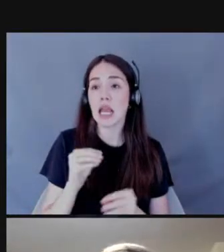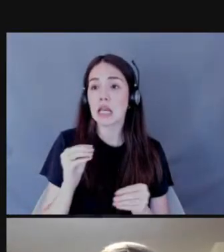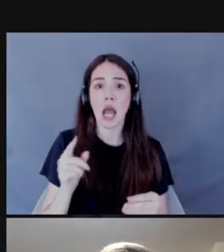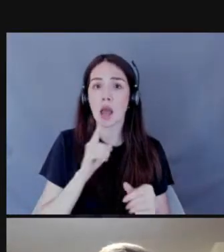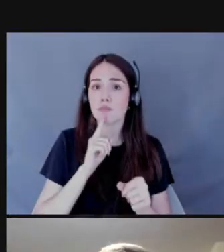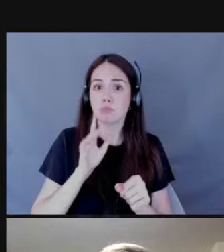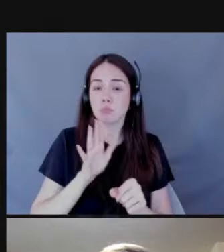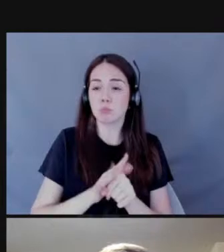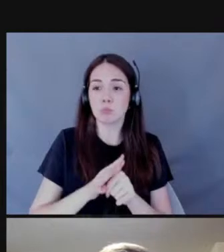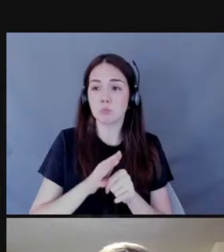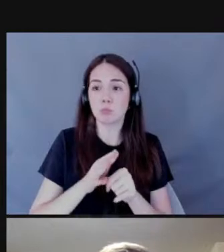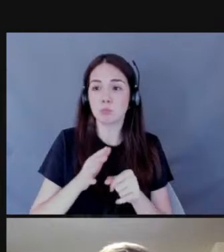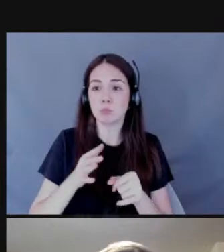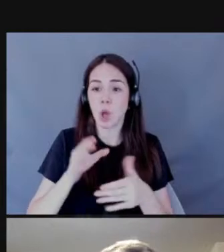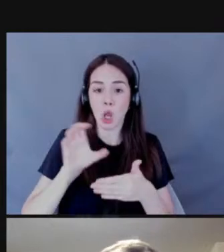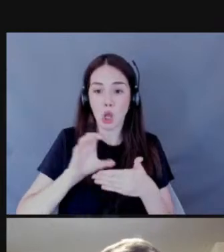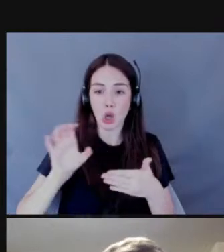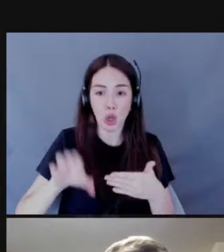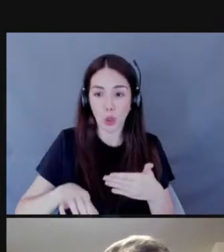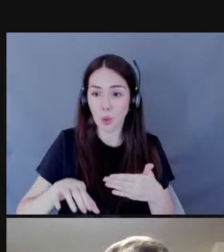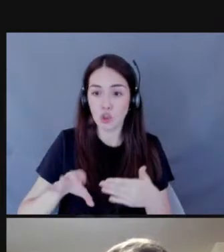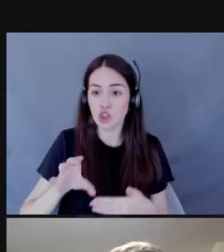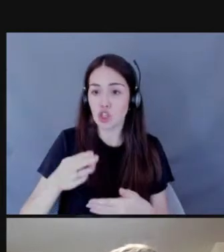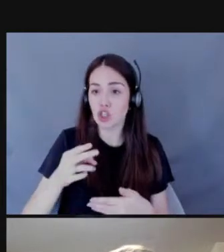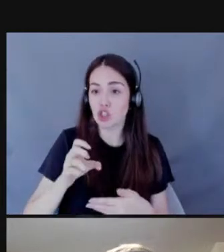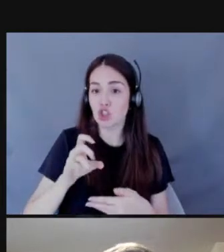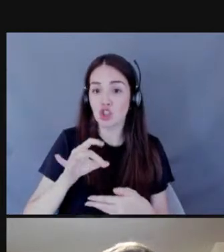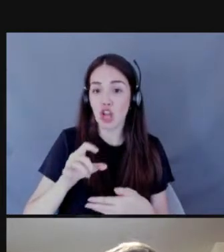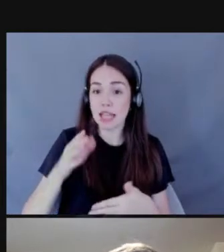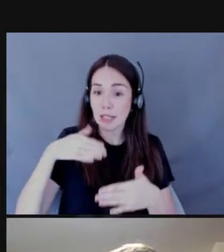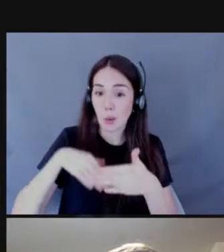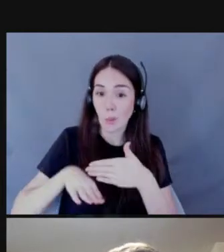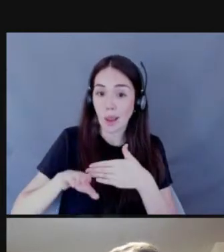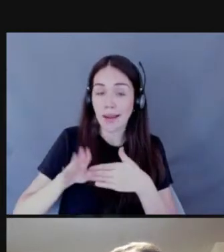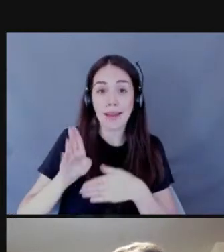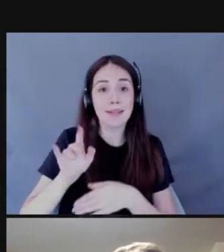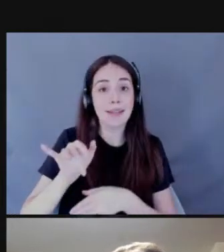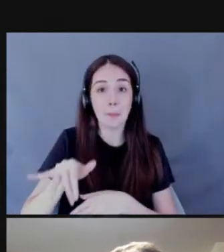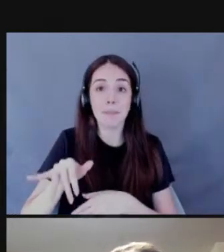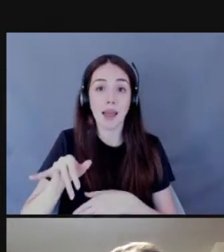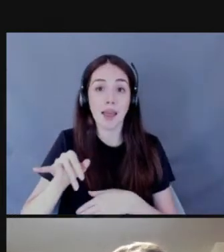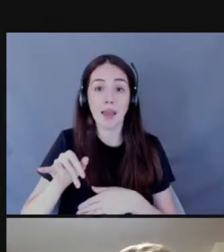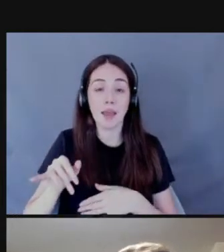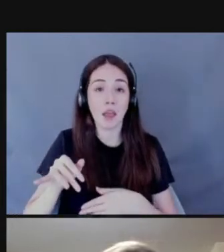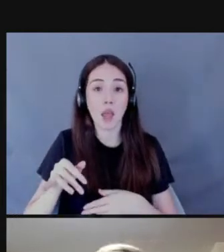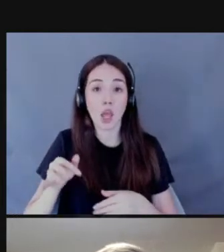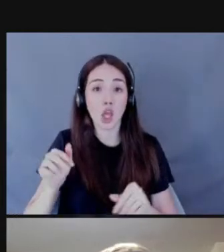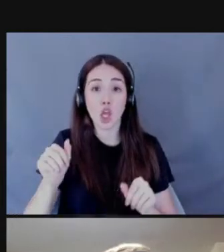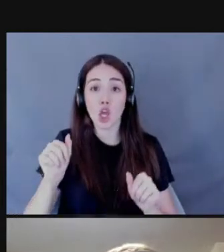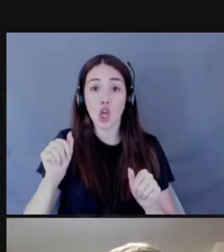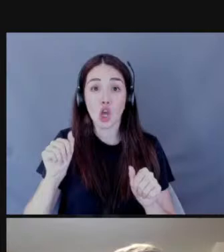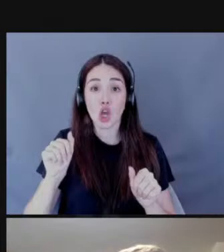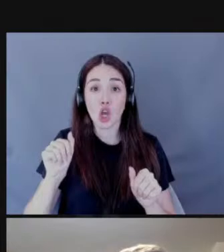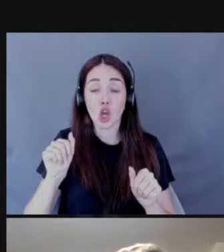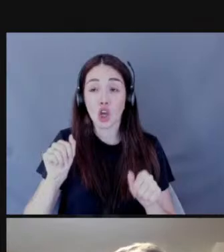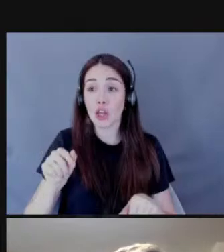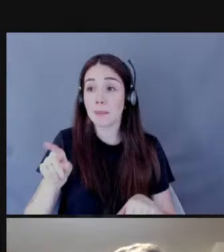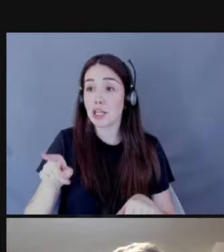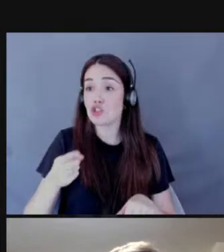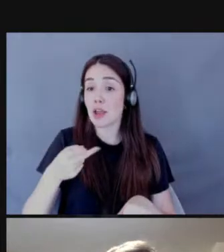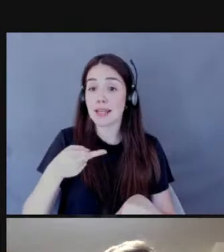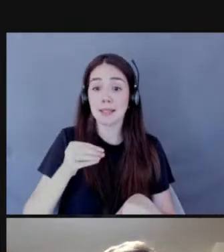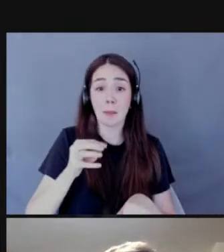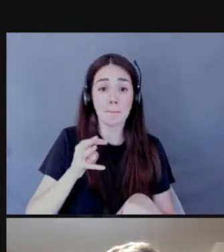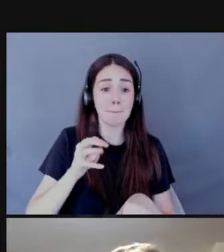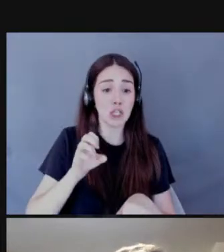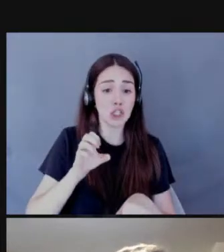Chessie is going to go into the bay. It could have, been an entirely Potomac, Virginia phenomenon. There were certainly